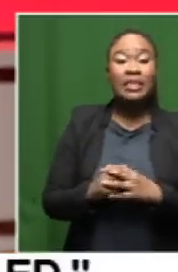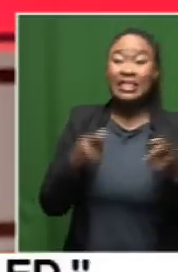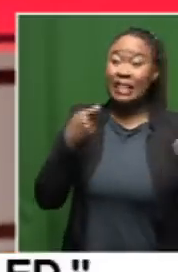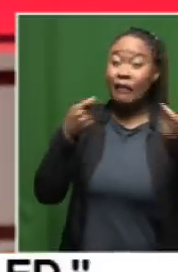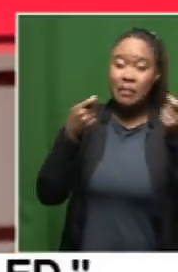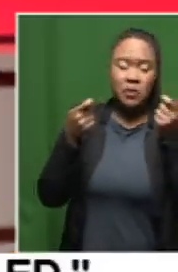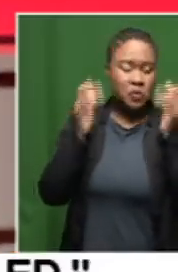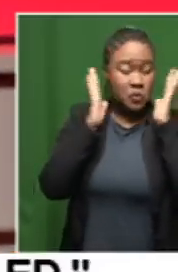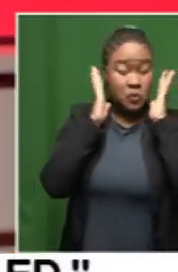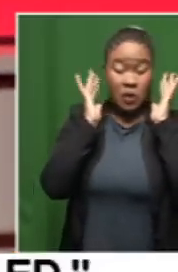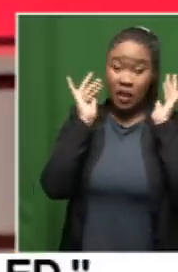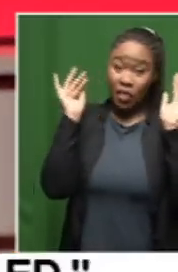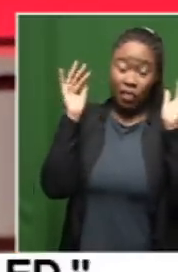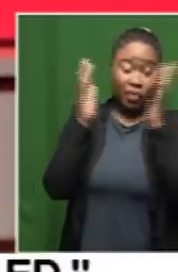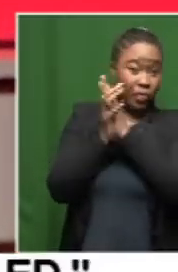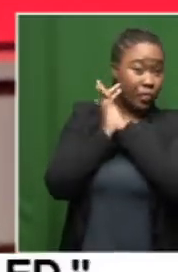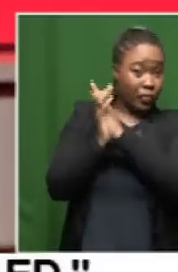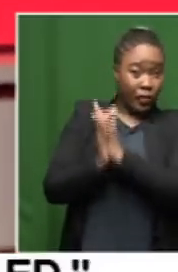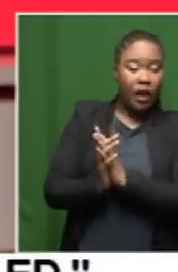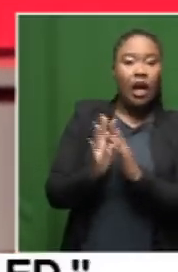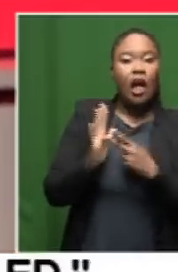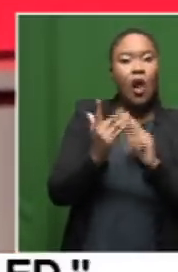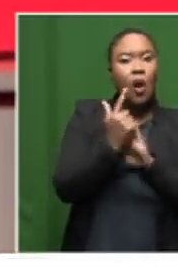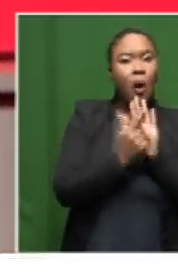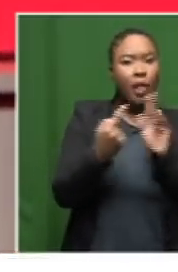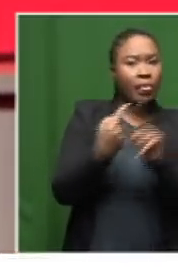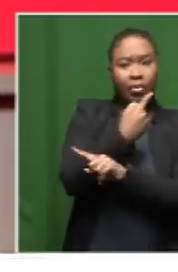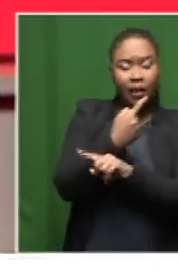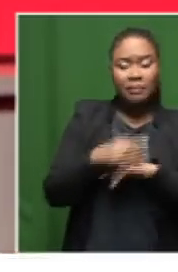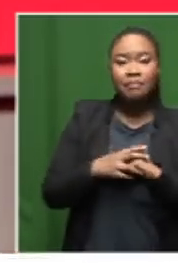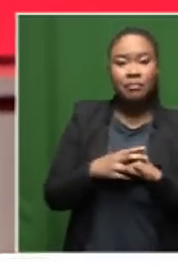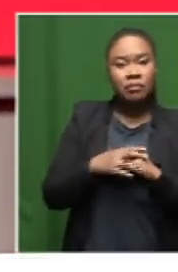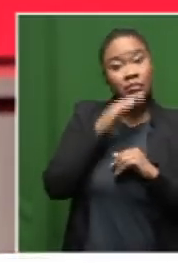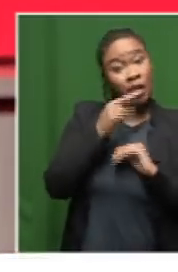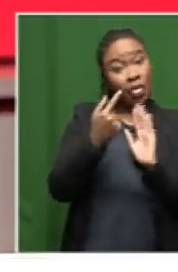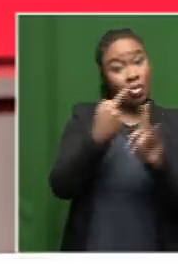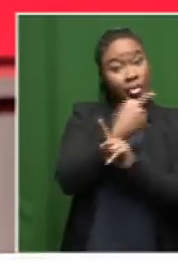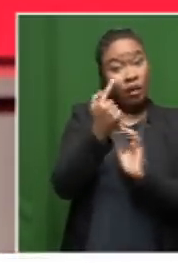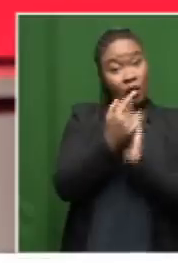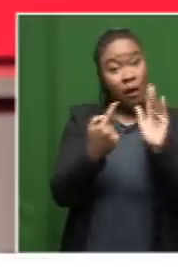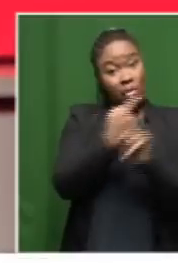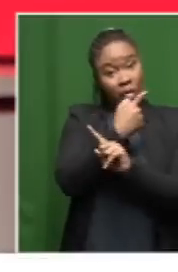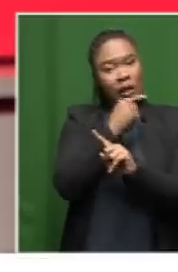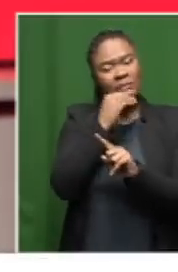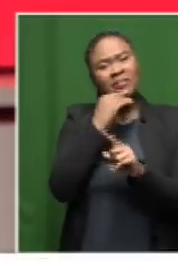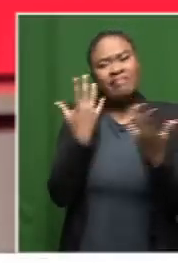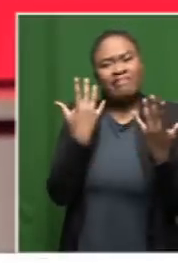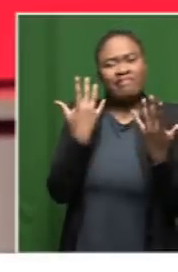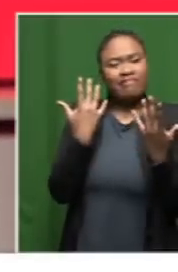governance decay, disregard for the rule of law, which there are consequences that we can see also in